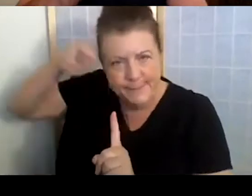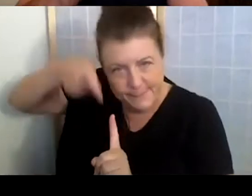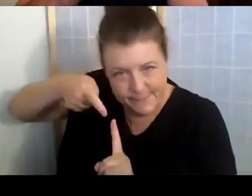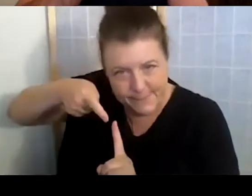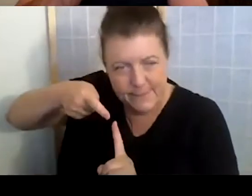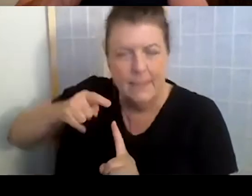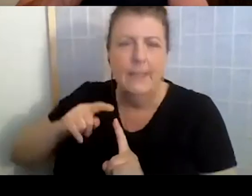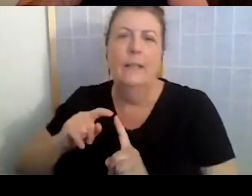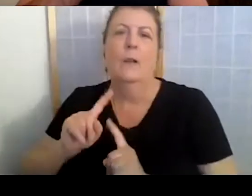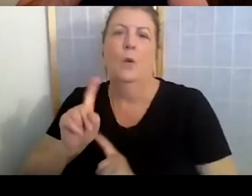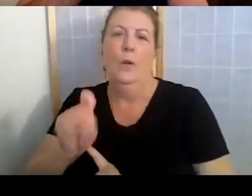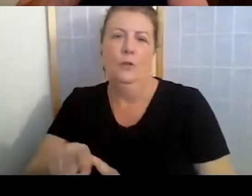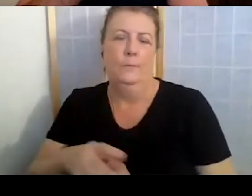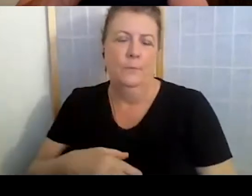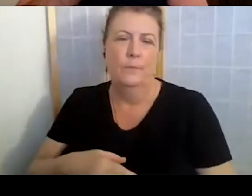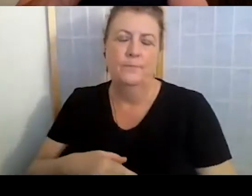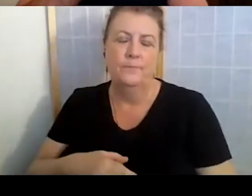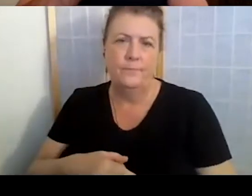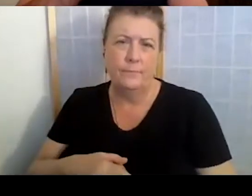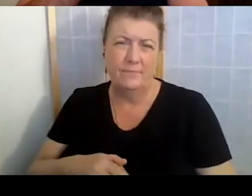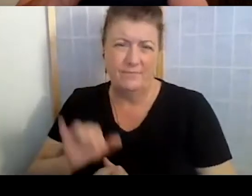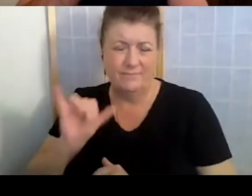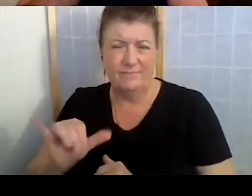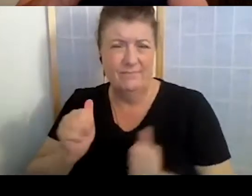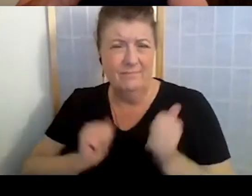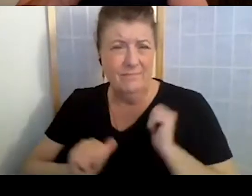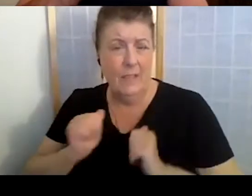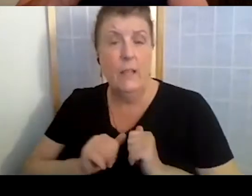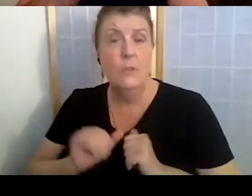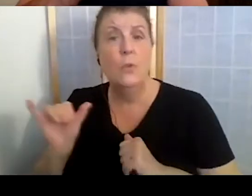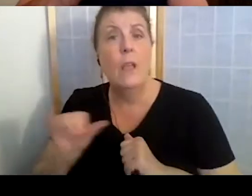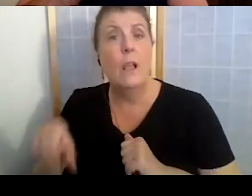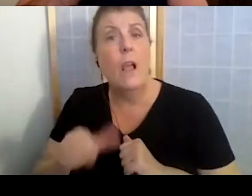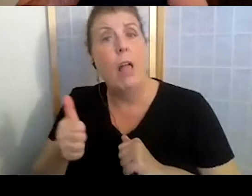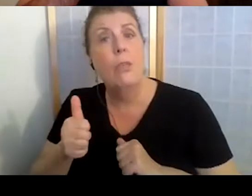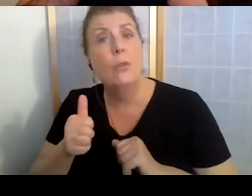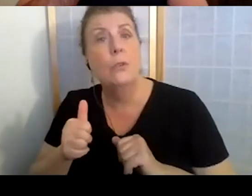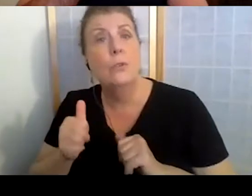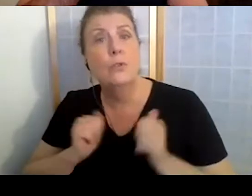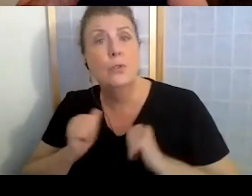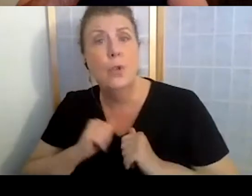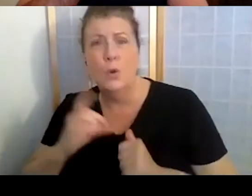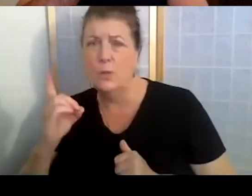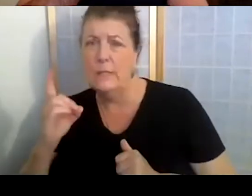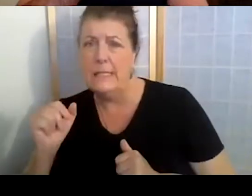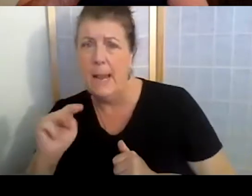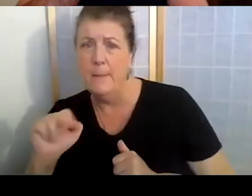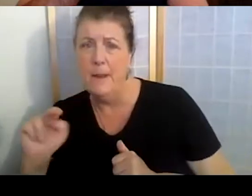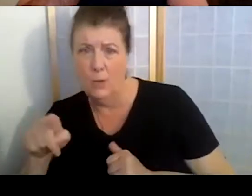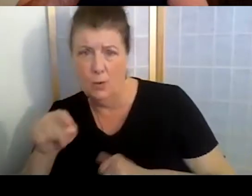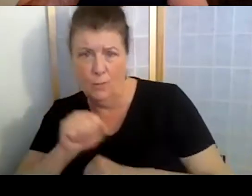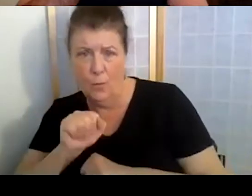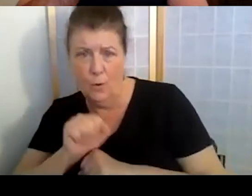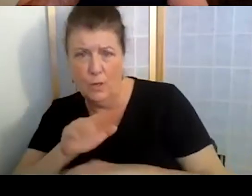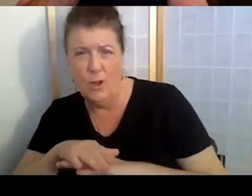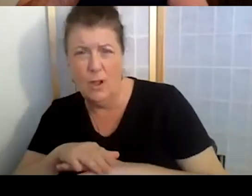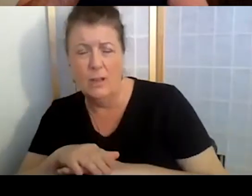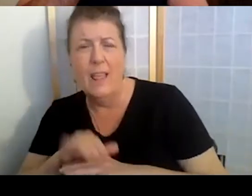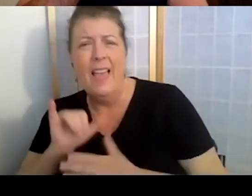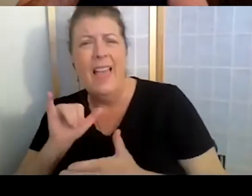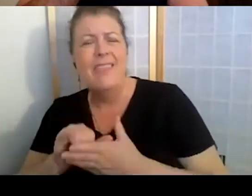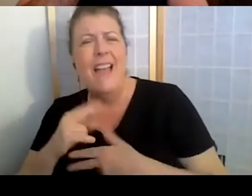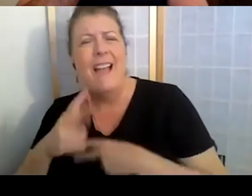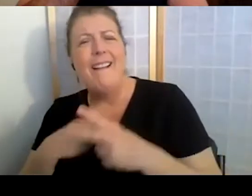But this show, as well as other shows that you've worked on, Damon, I feel like traffics in what I